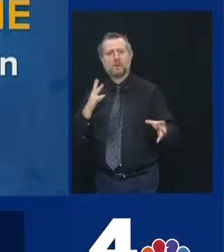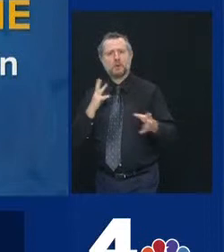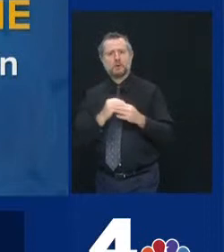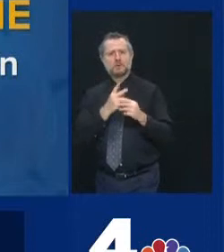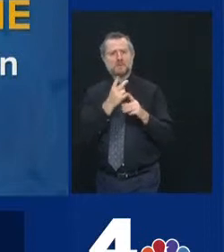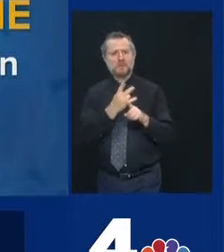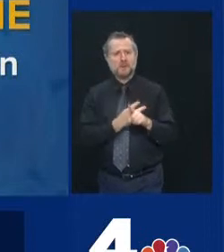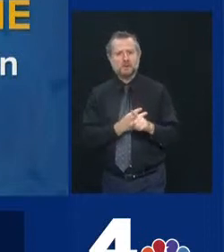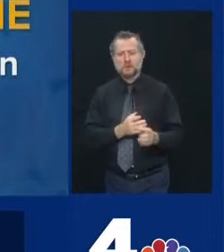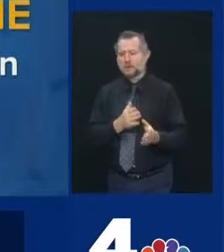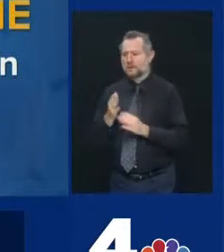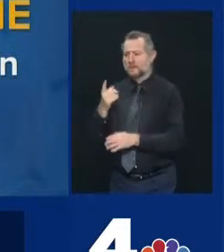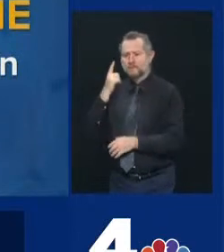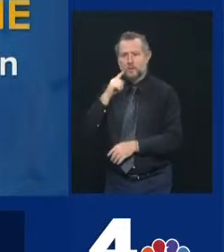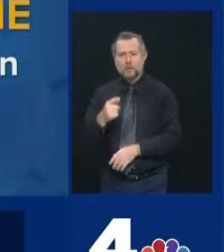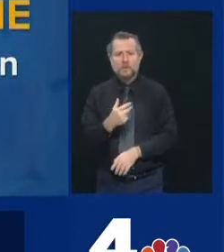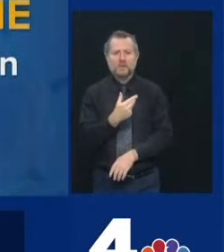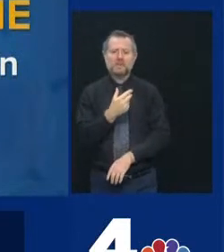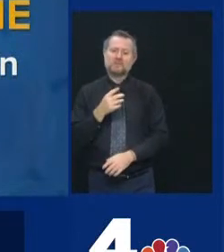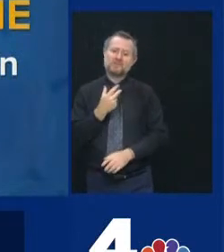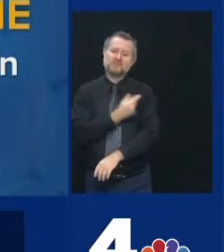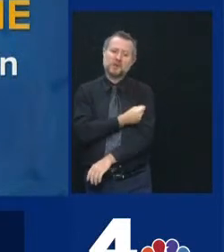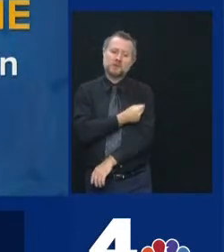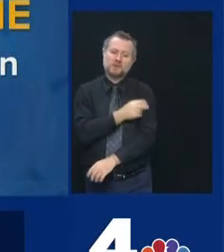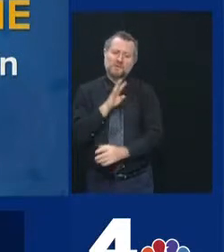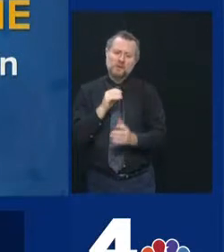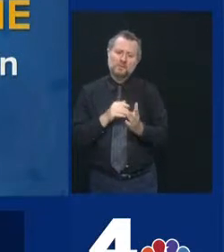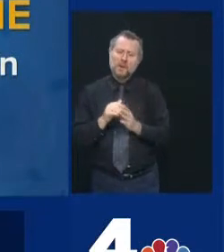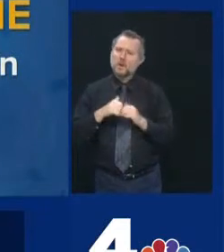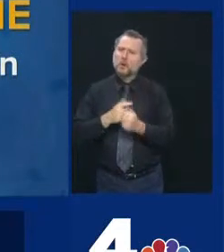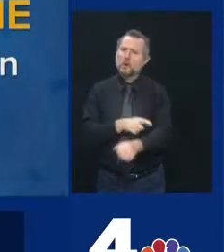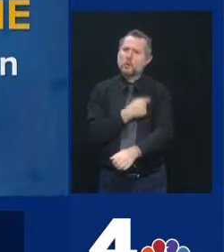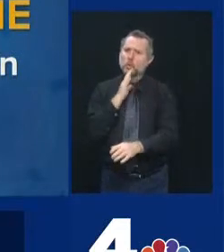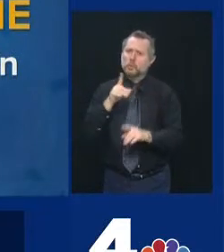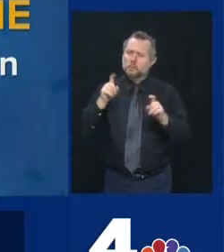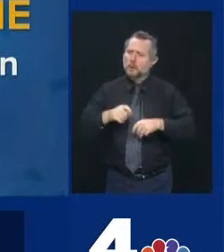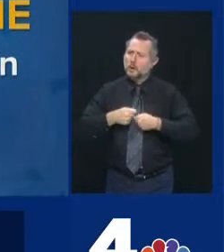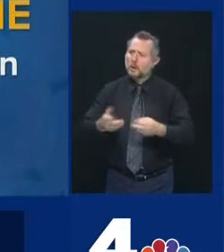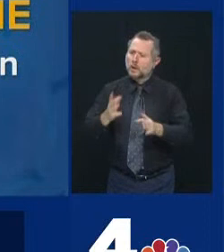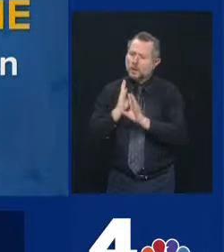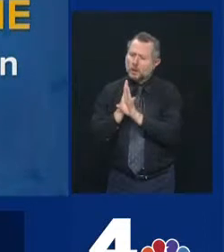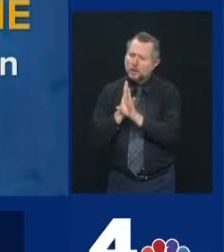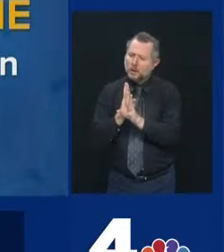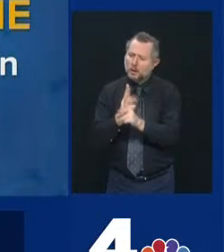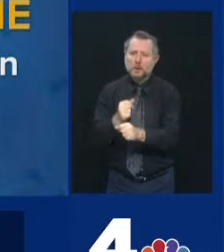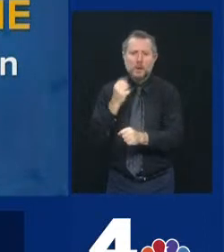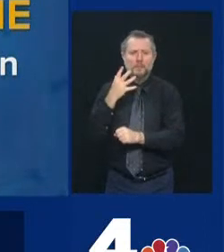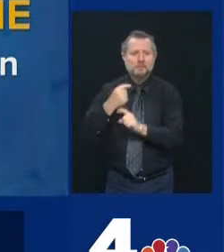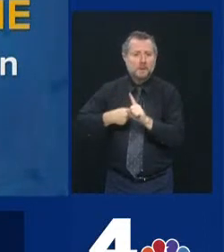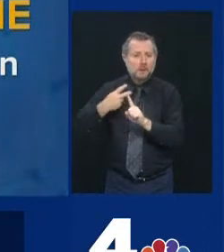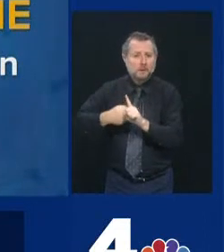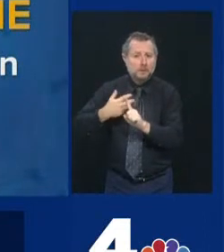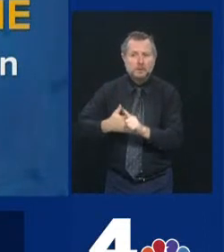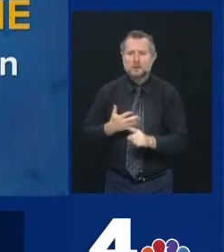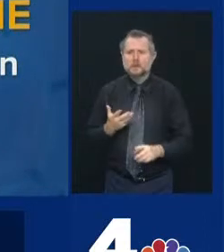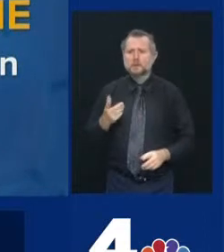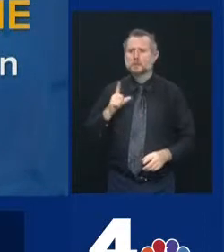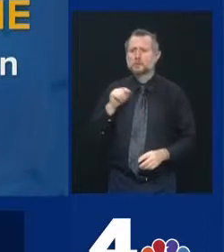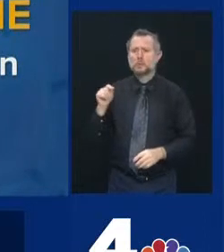to do 40 million vaccinations or 20 million vaccinations,